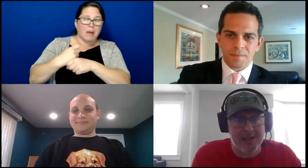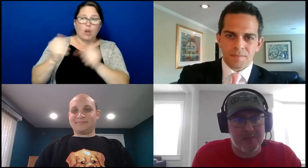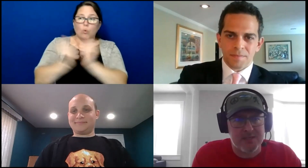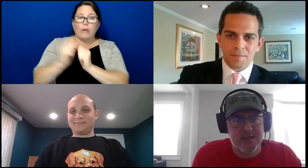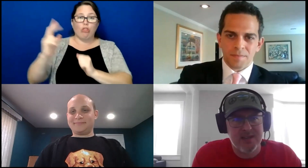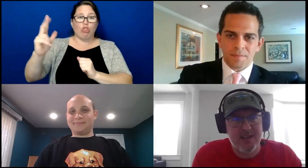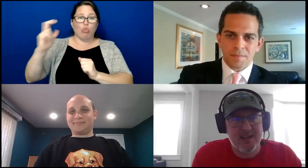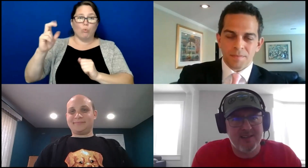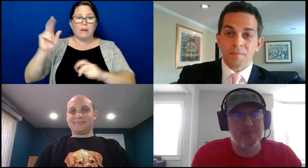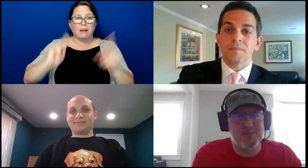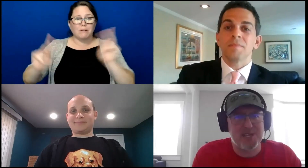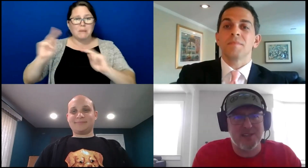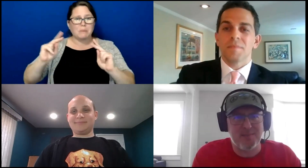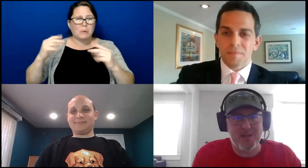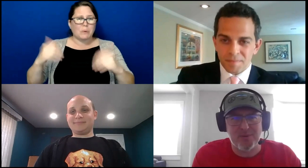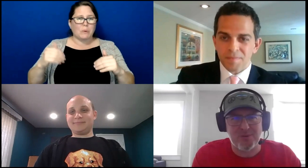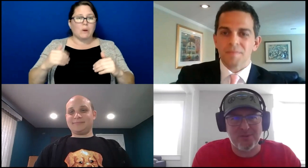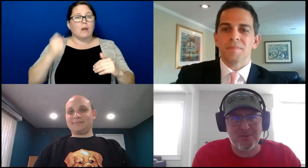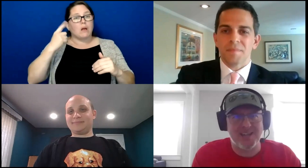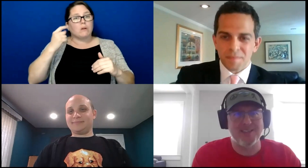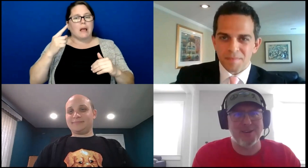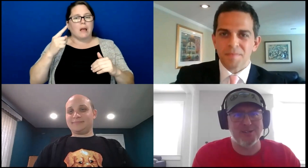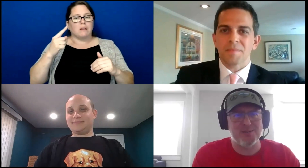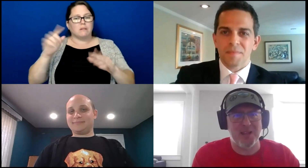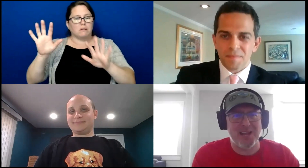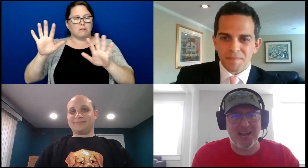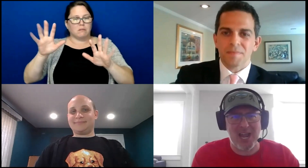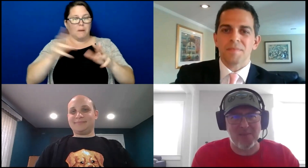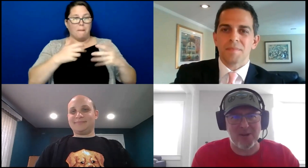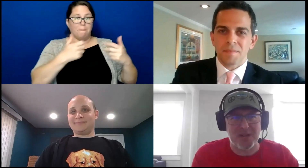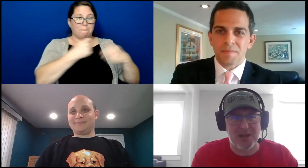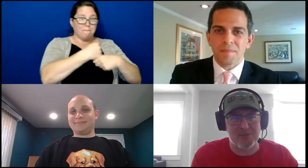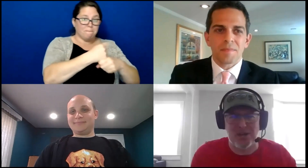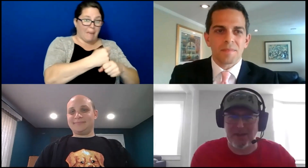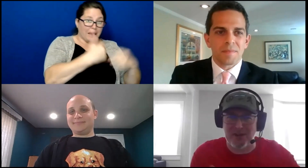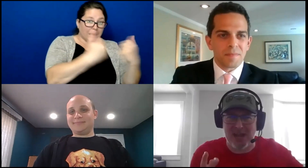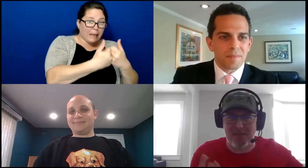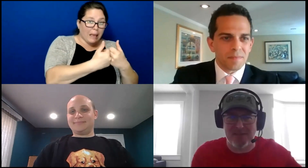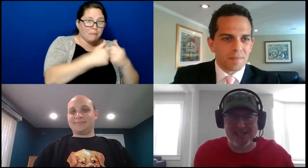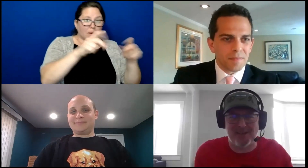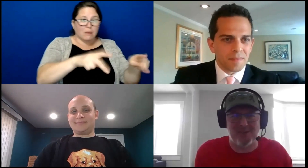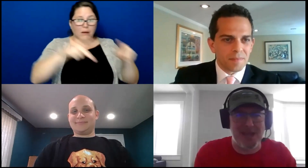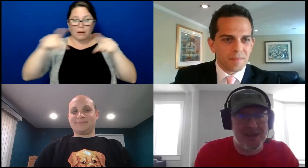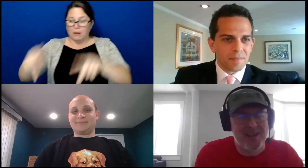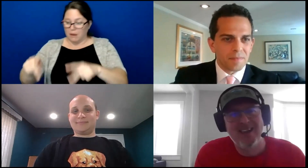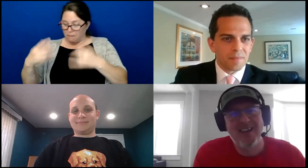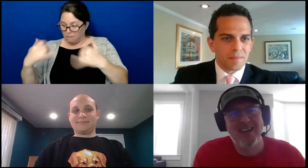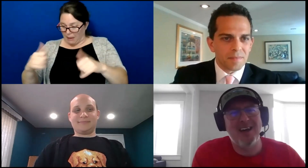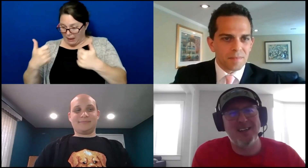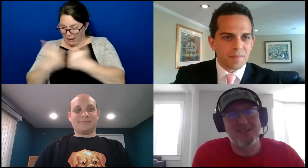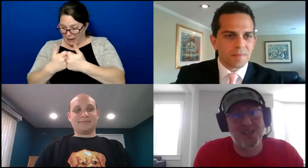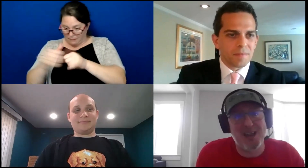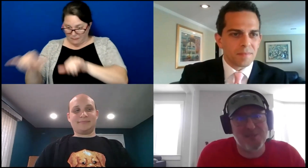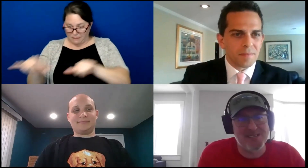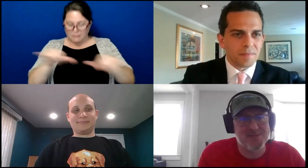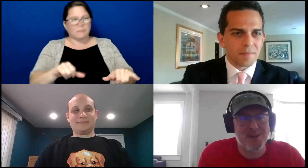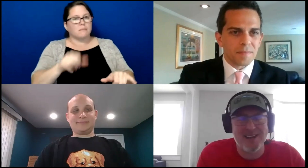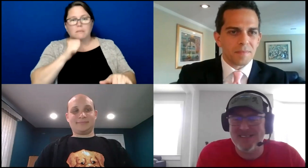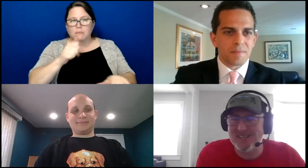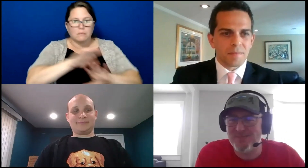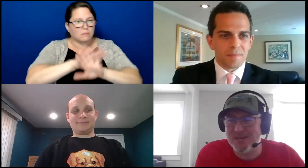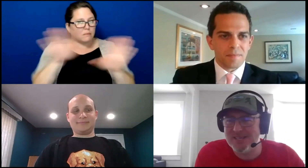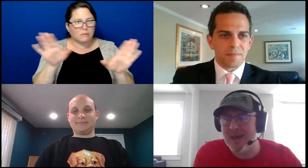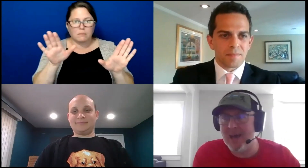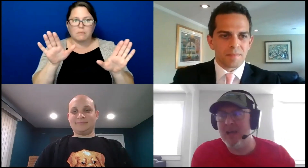playing games. And sometimes I think people think that you just play a game and it becomes another game, and that's how they're made. There's a lot of business